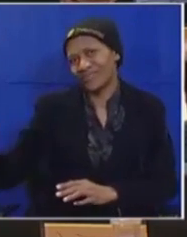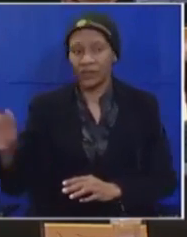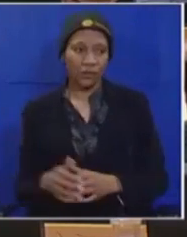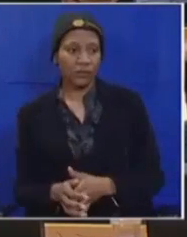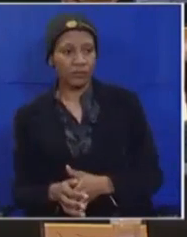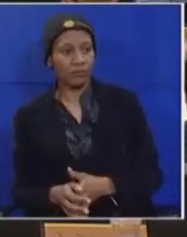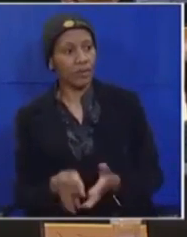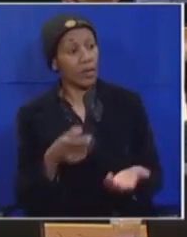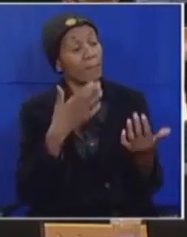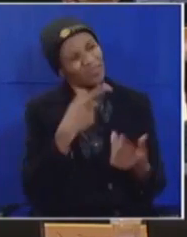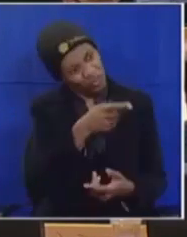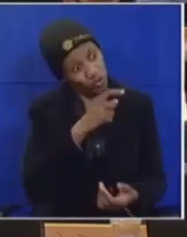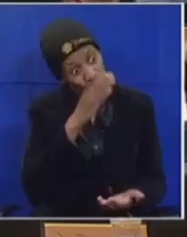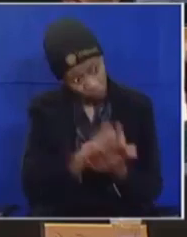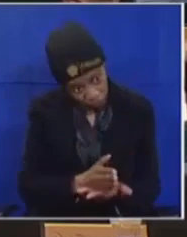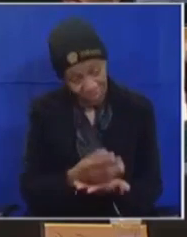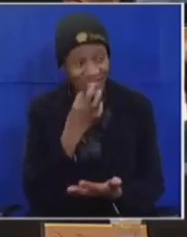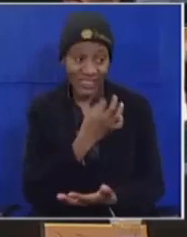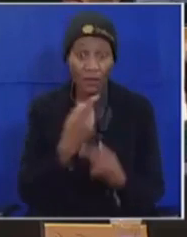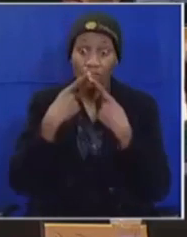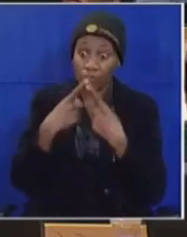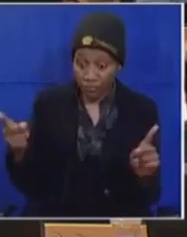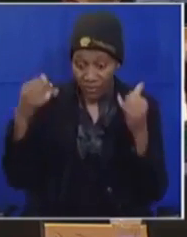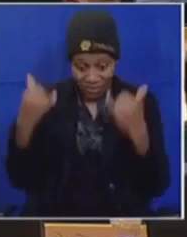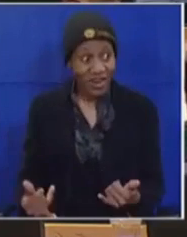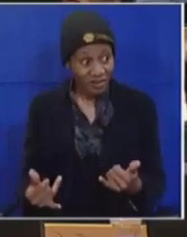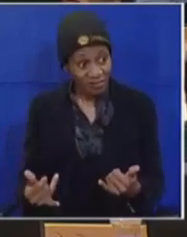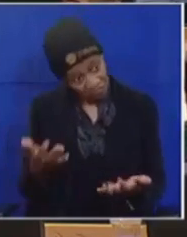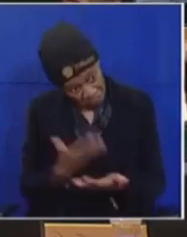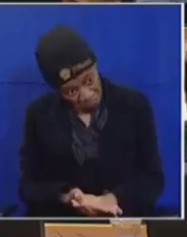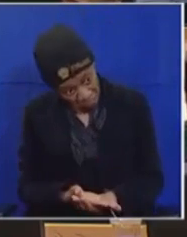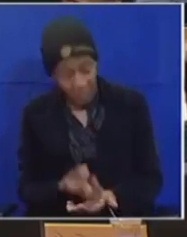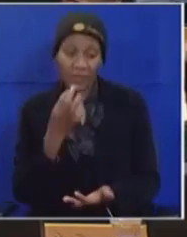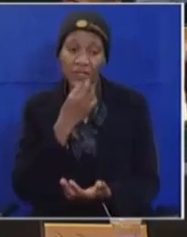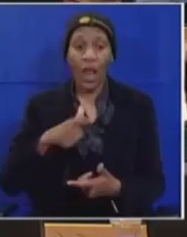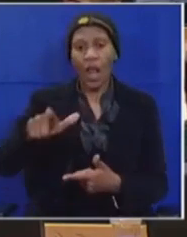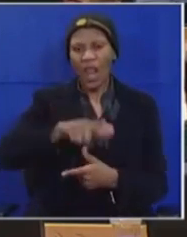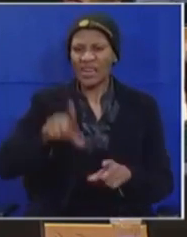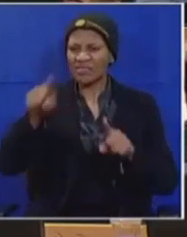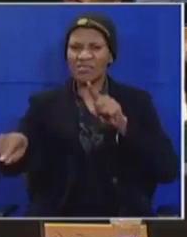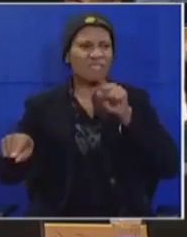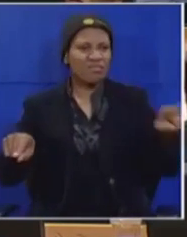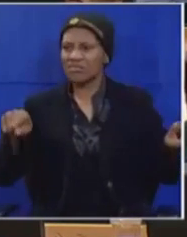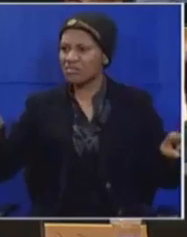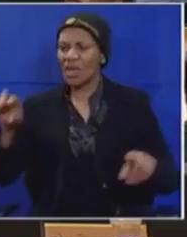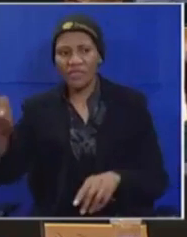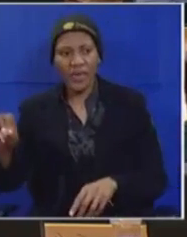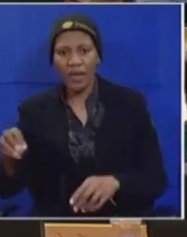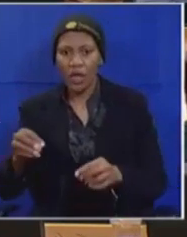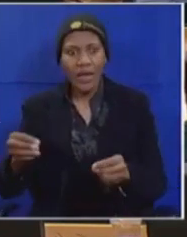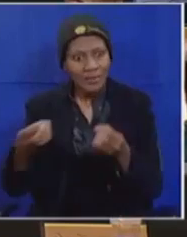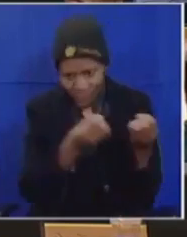will you commit in this house to release these large pieces of land so that we can